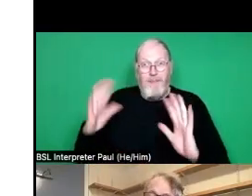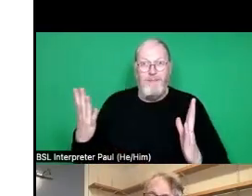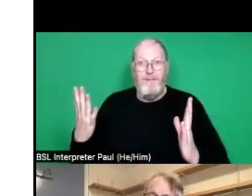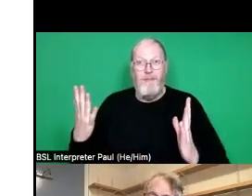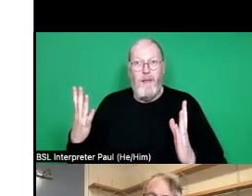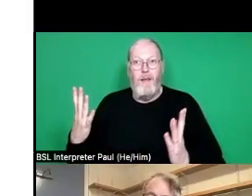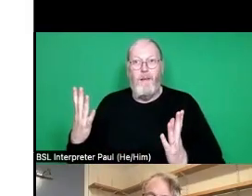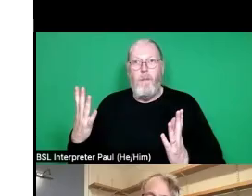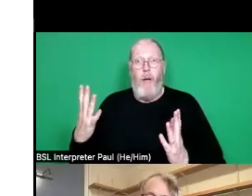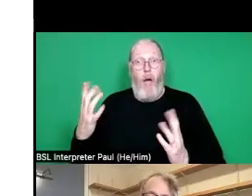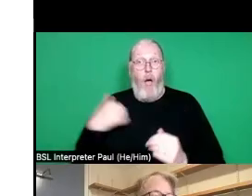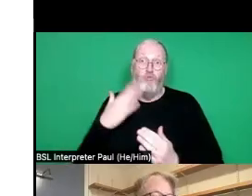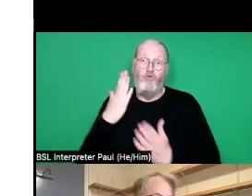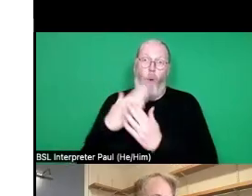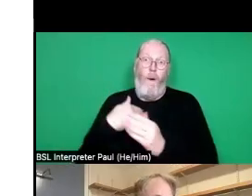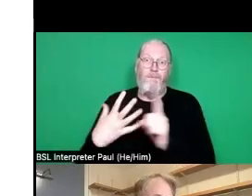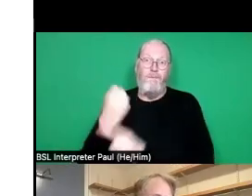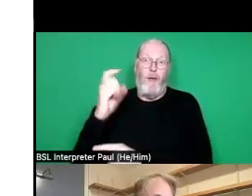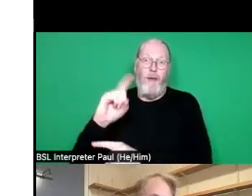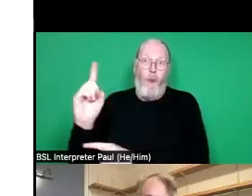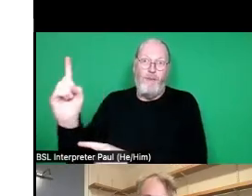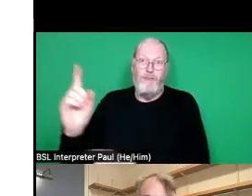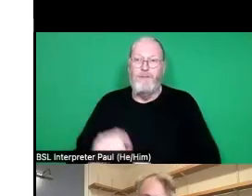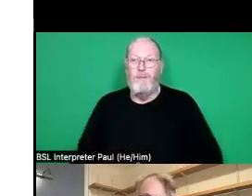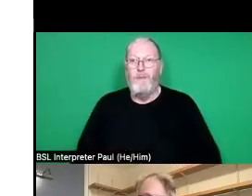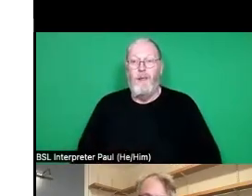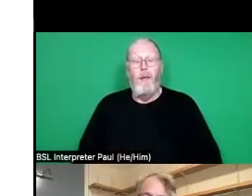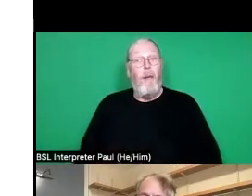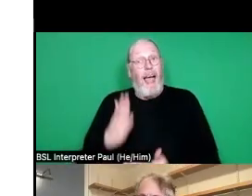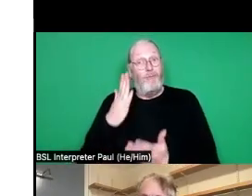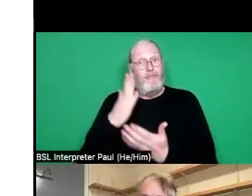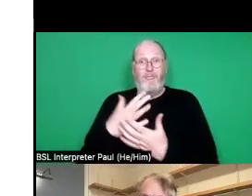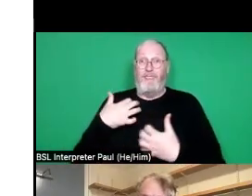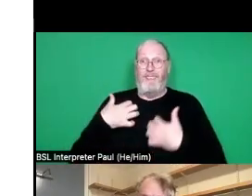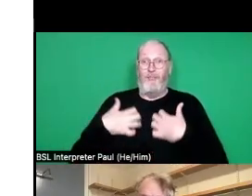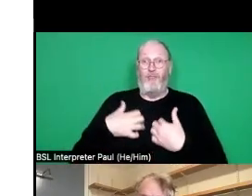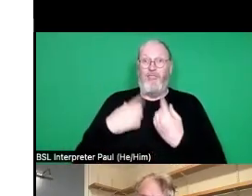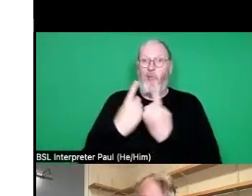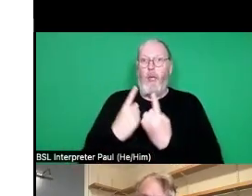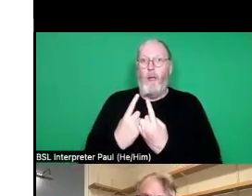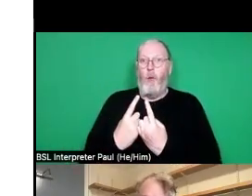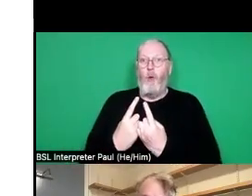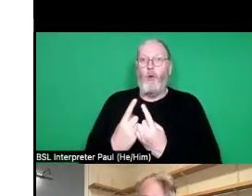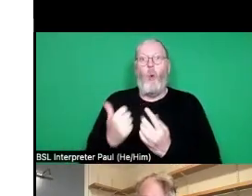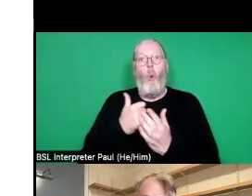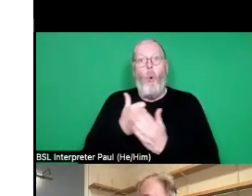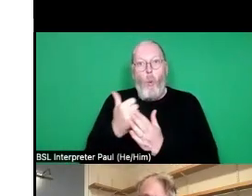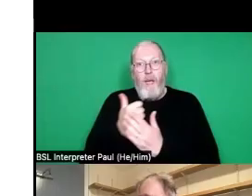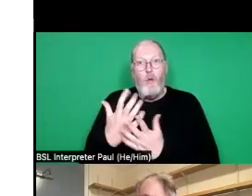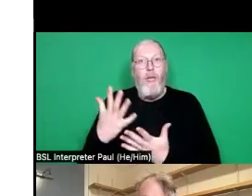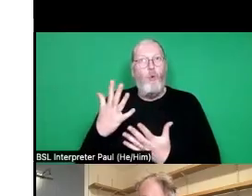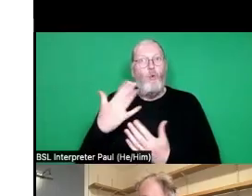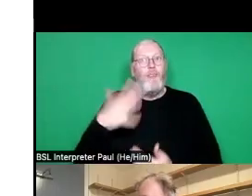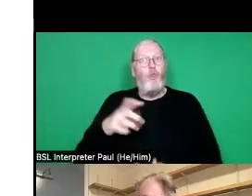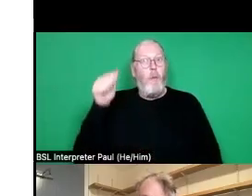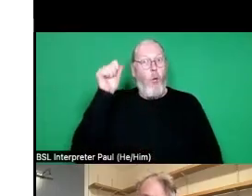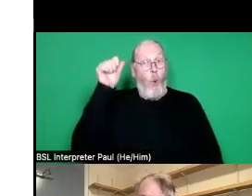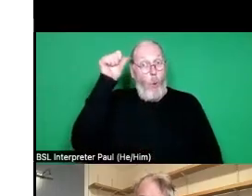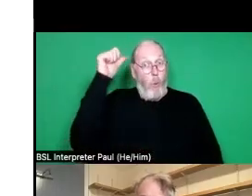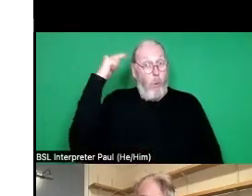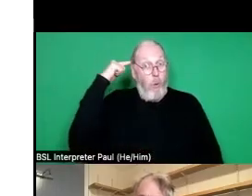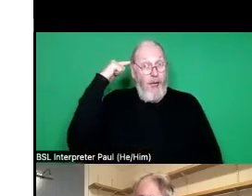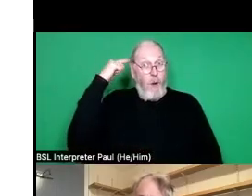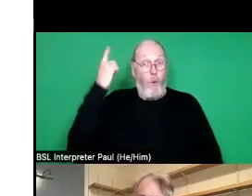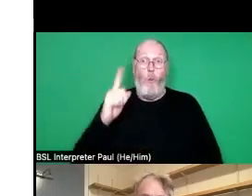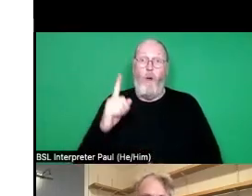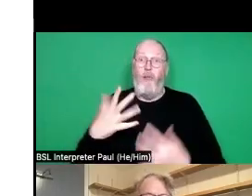and maybe actually as a point of note, I think it's interesting always to be aware of how dysfunctional technologies have